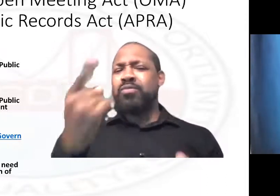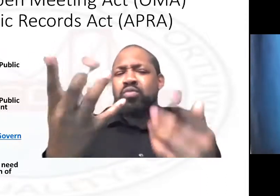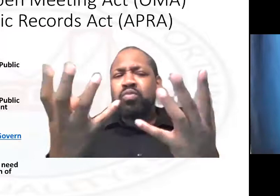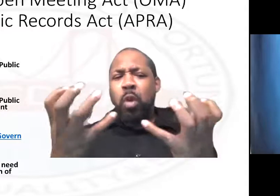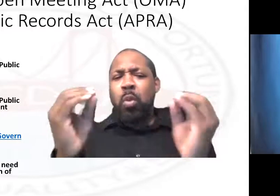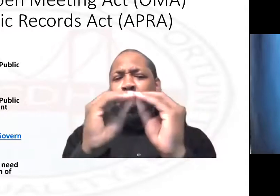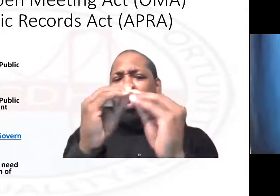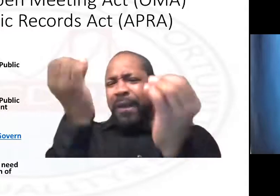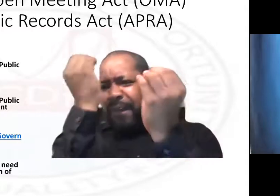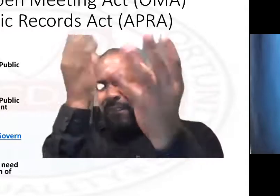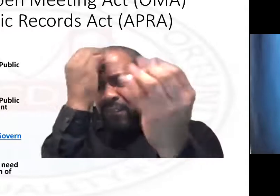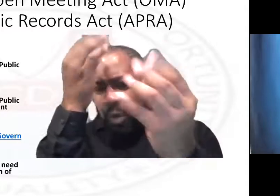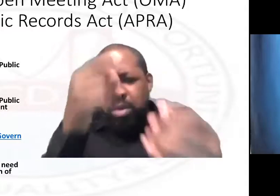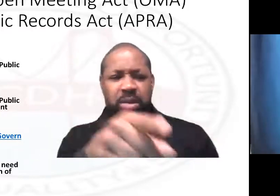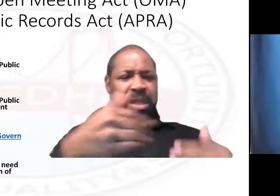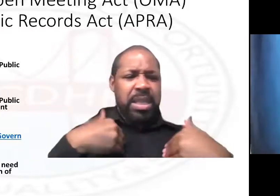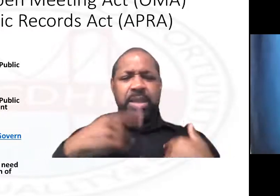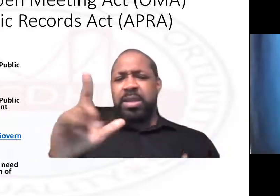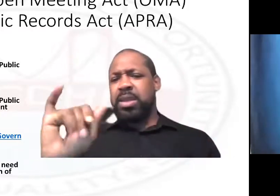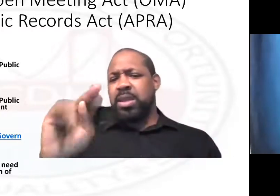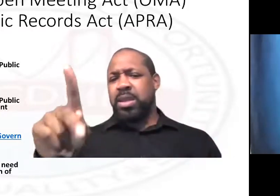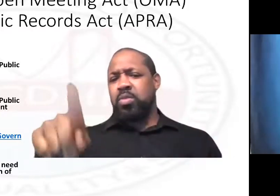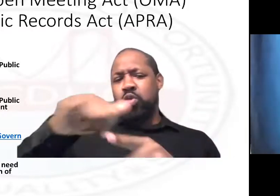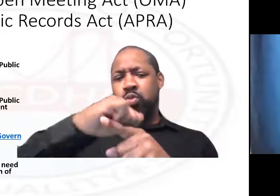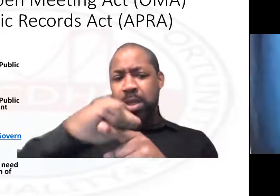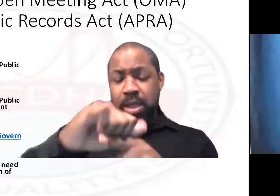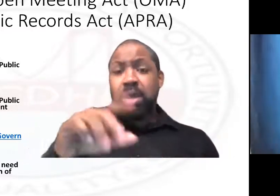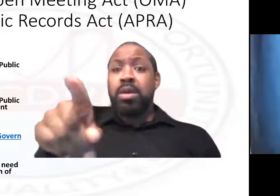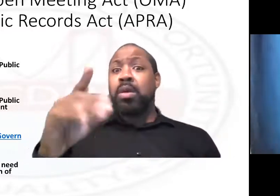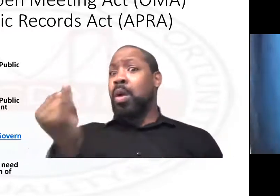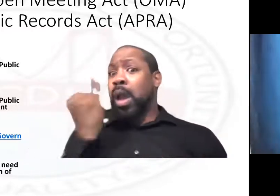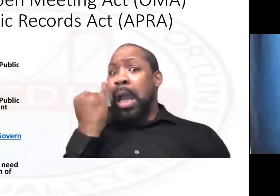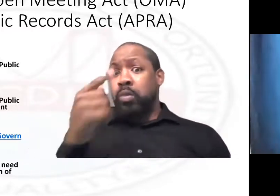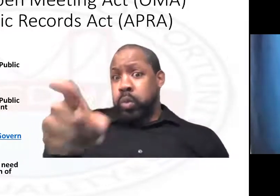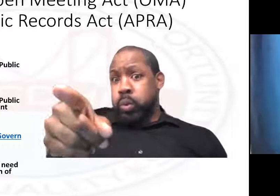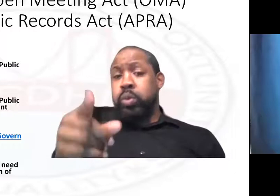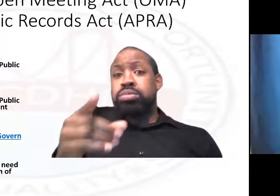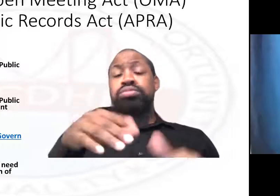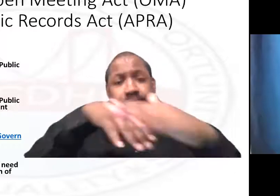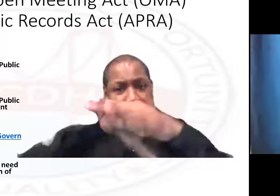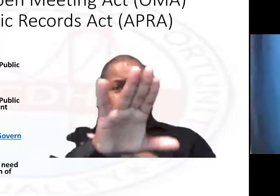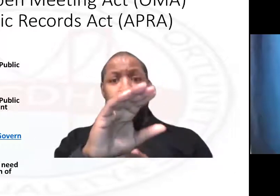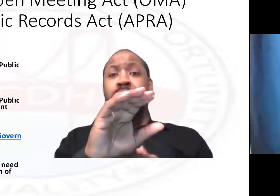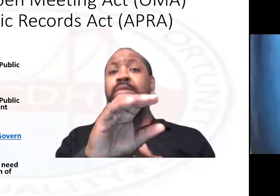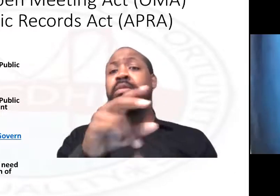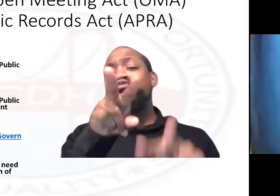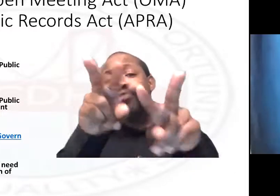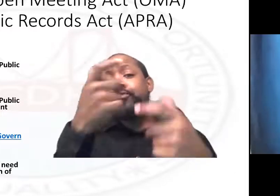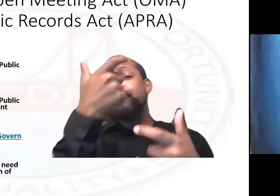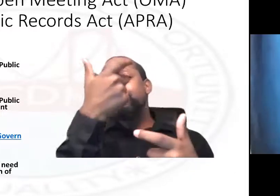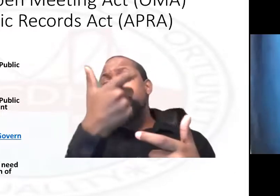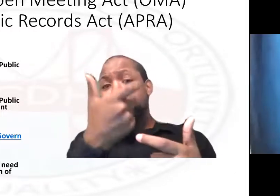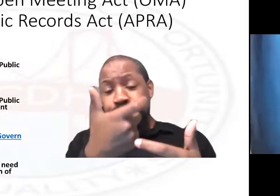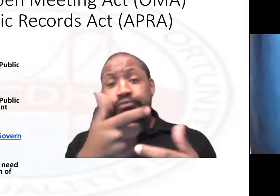So to look at all of that, it's a lot of information. And also, if you want more information on the link in the training, you can